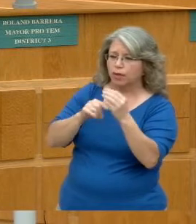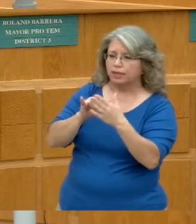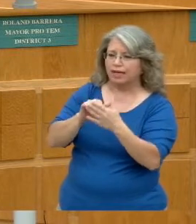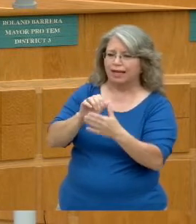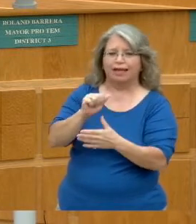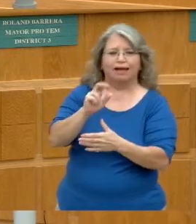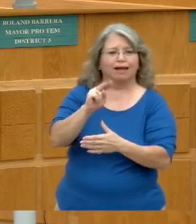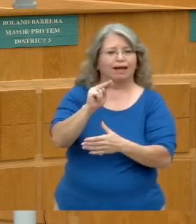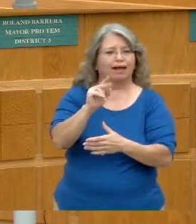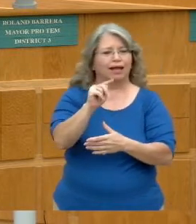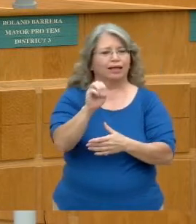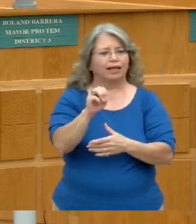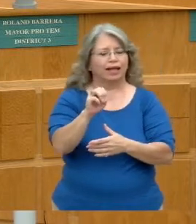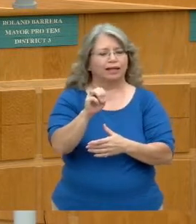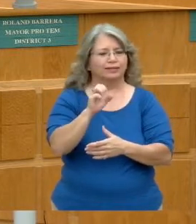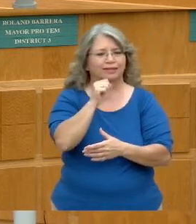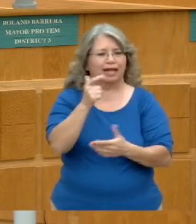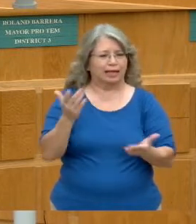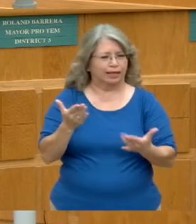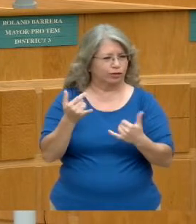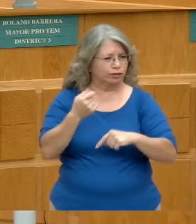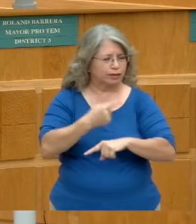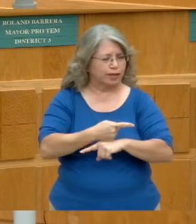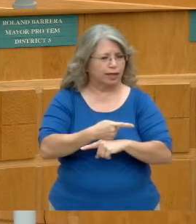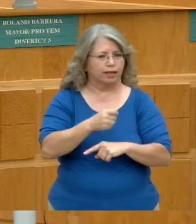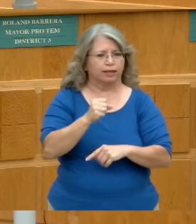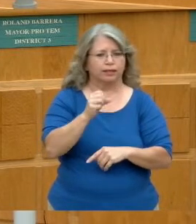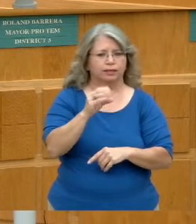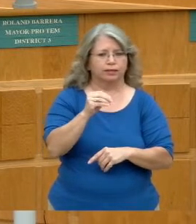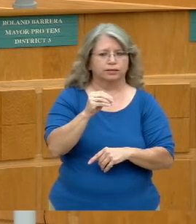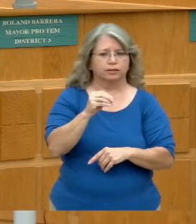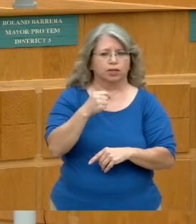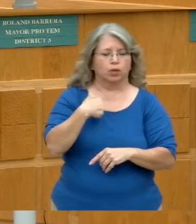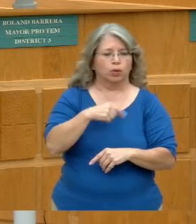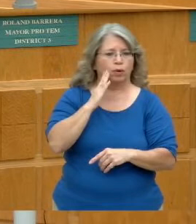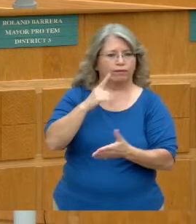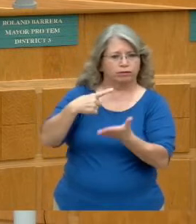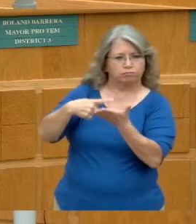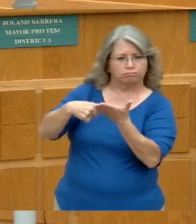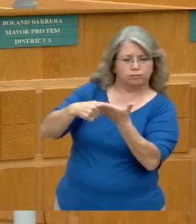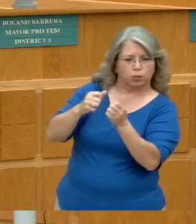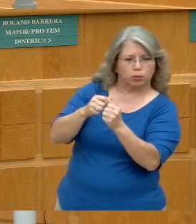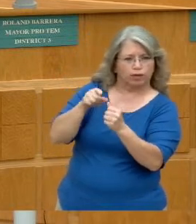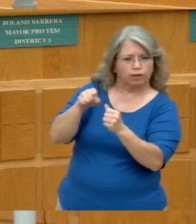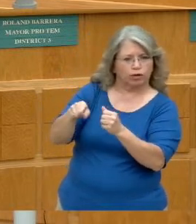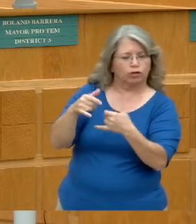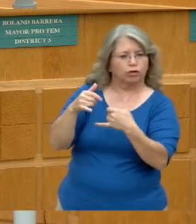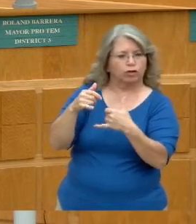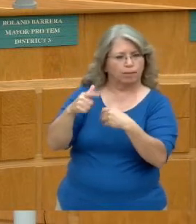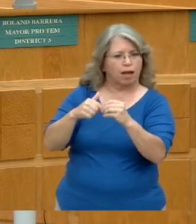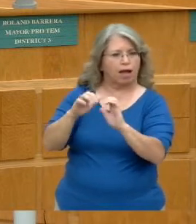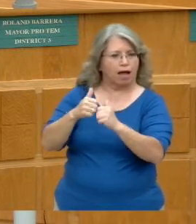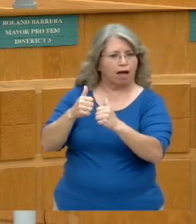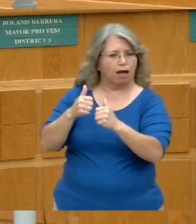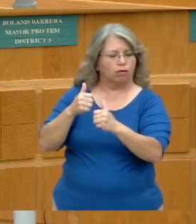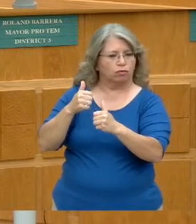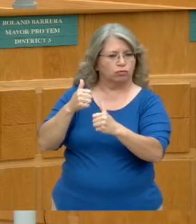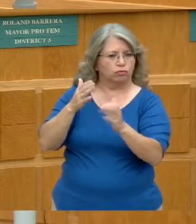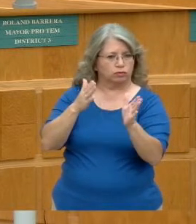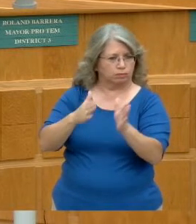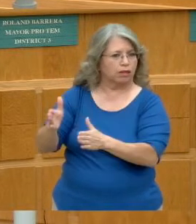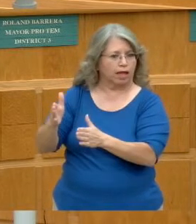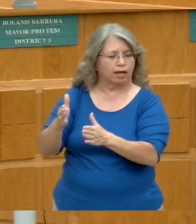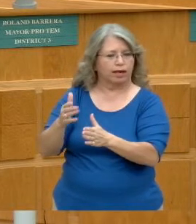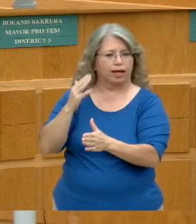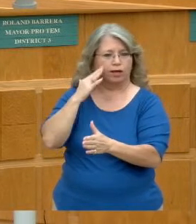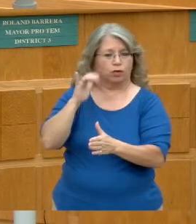Rodriguez, our public health director, is not here today, so we have to confer with her still on how we're going to go about doing that. Okay. I know